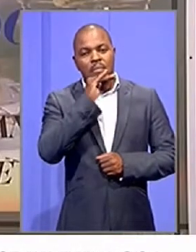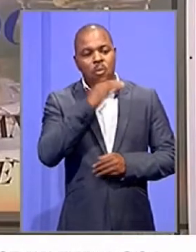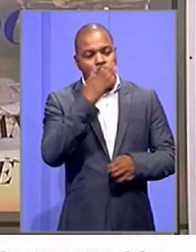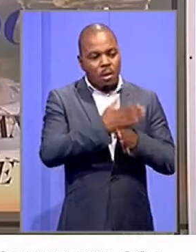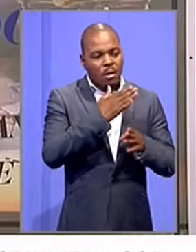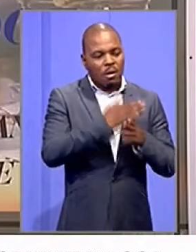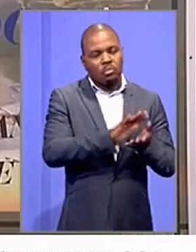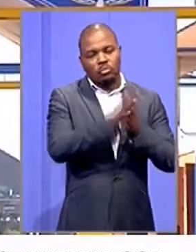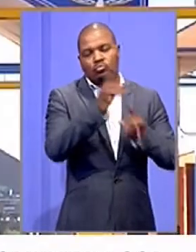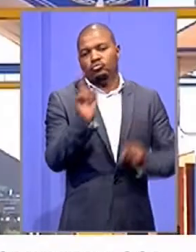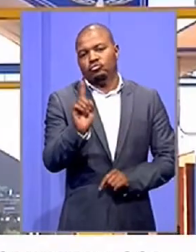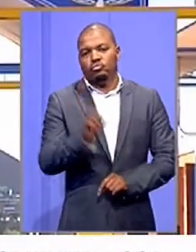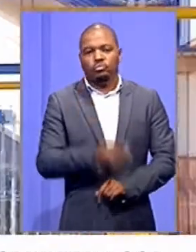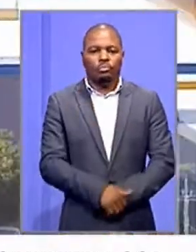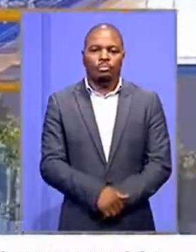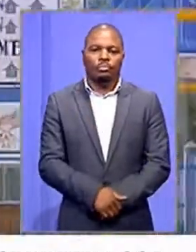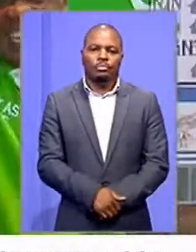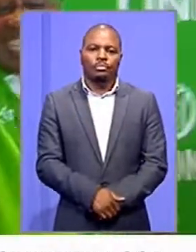wa bona.